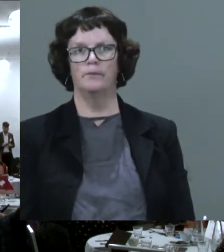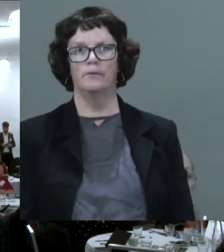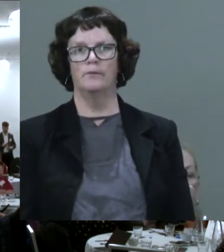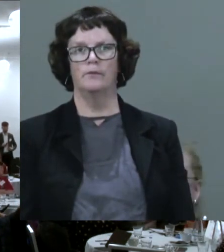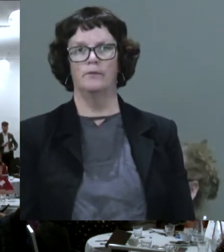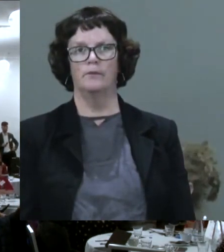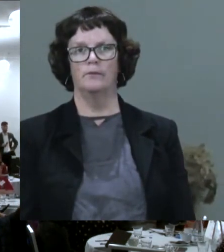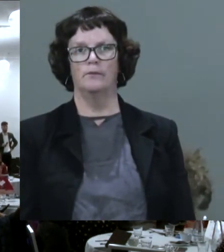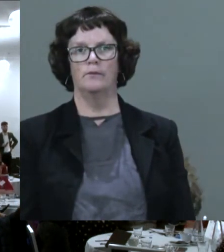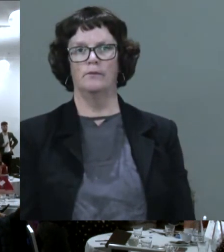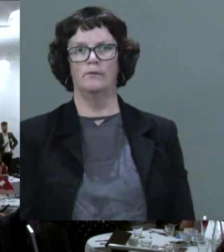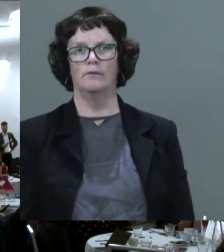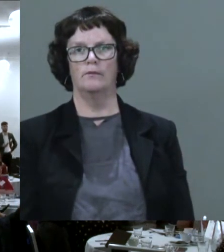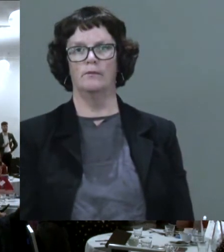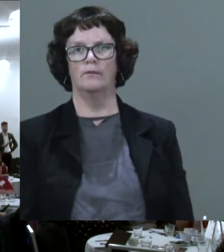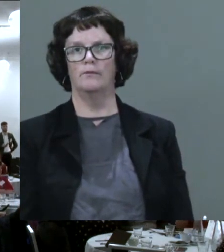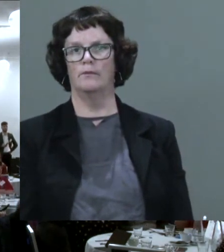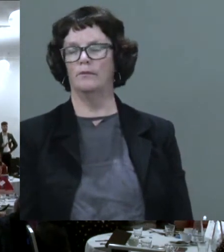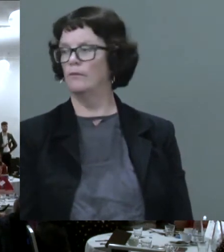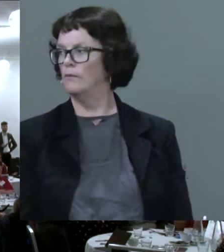Thank you.